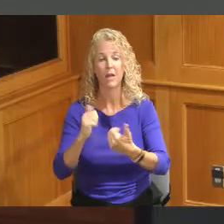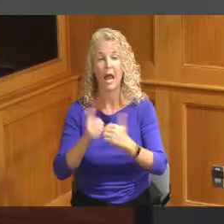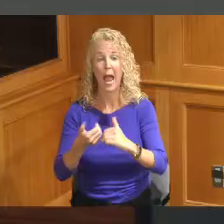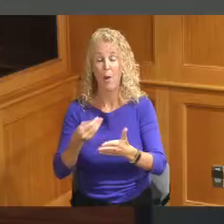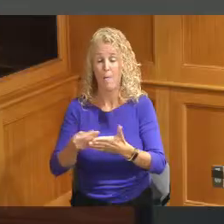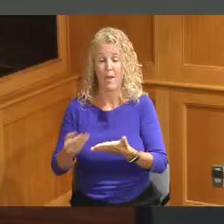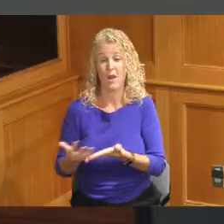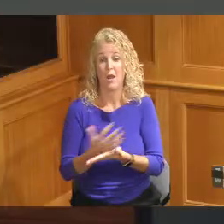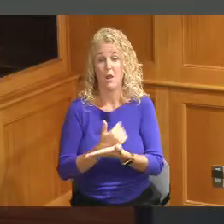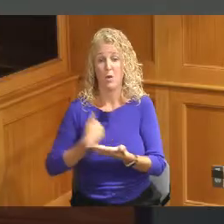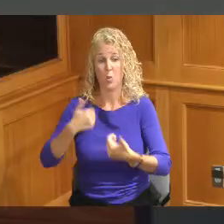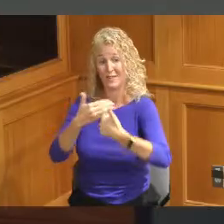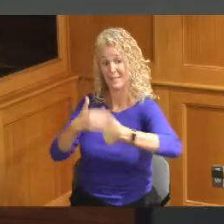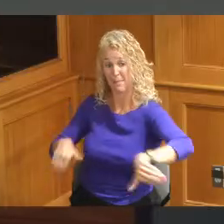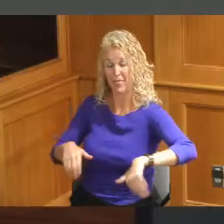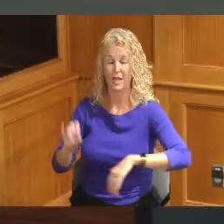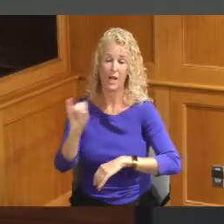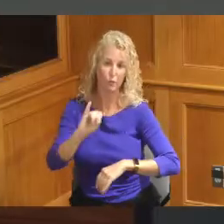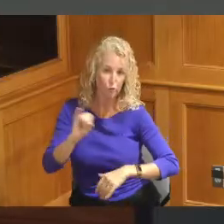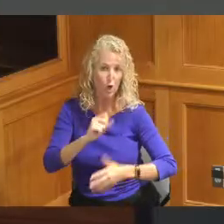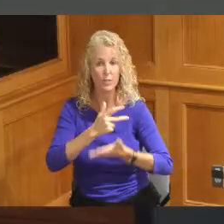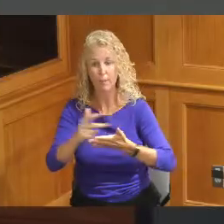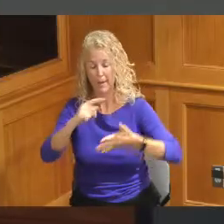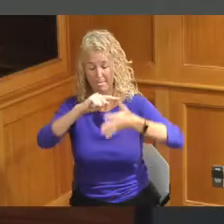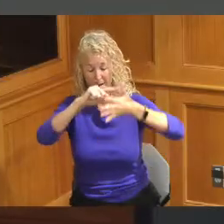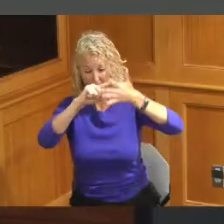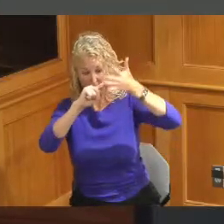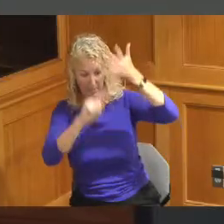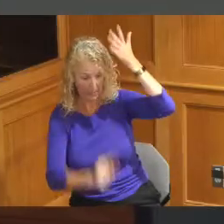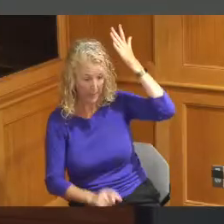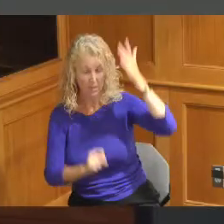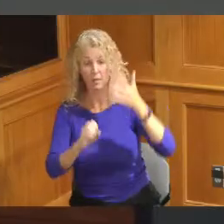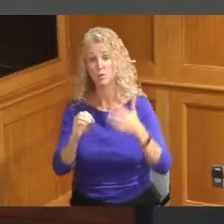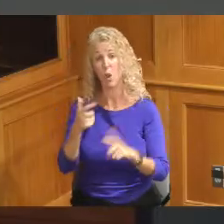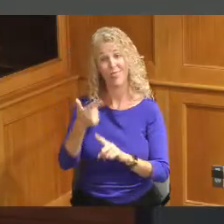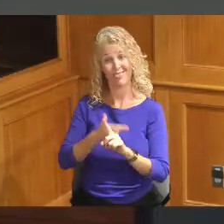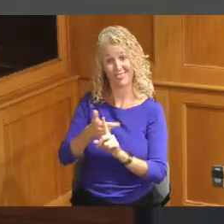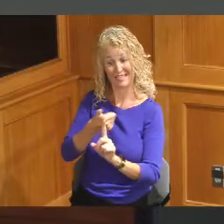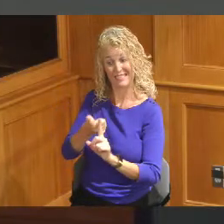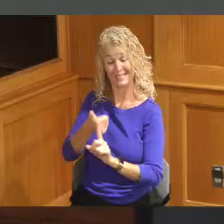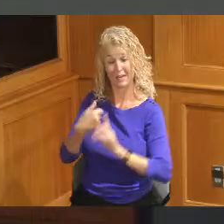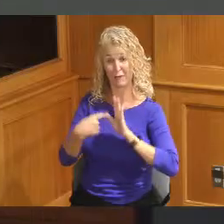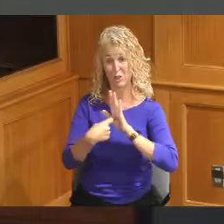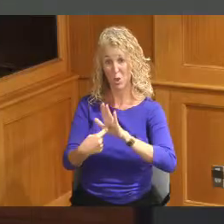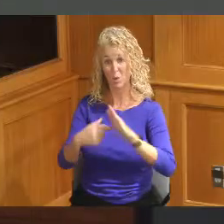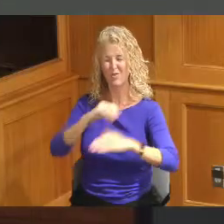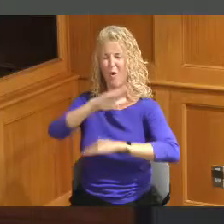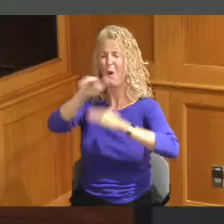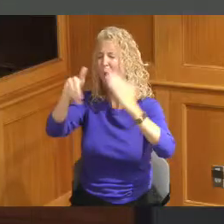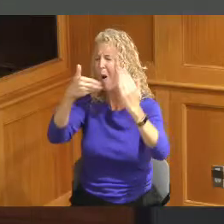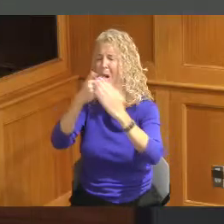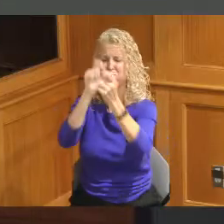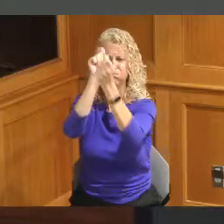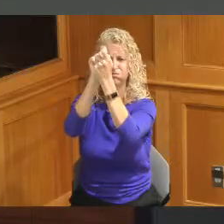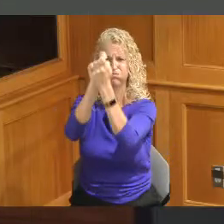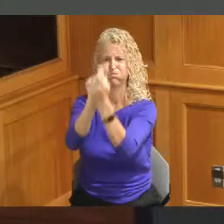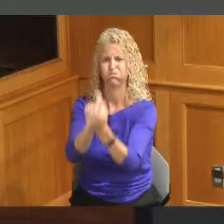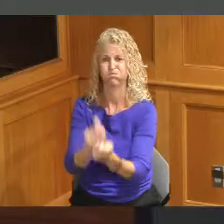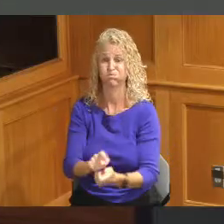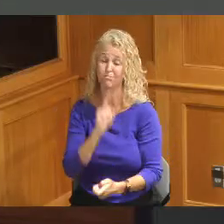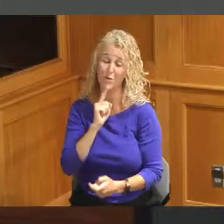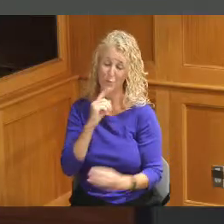revenue, insurance, parking, et cetera. So the broader lease goes through all of those elements and